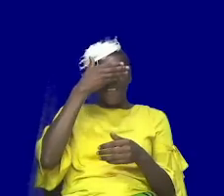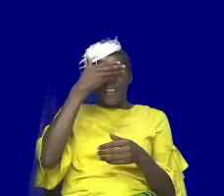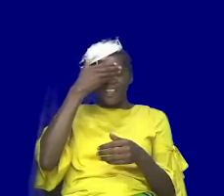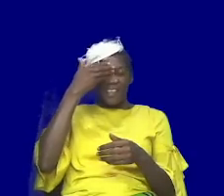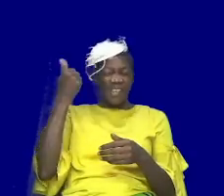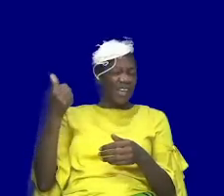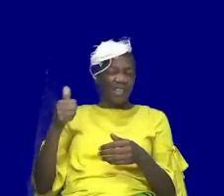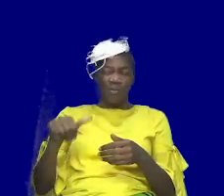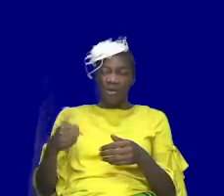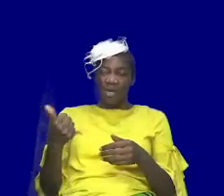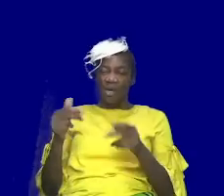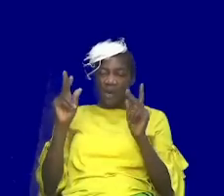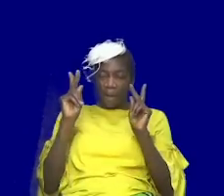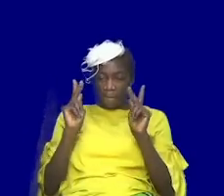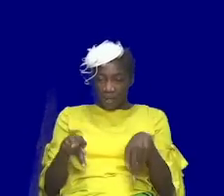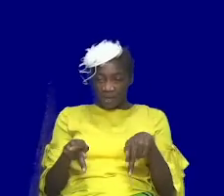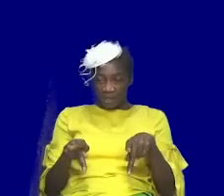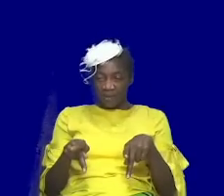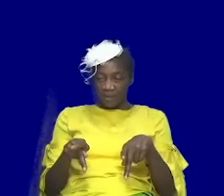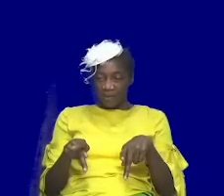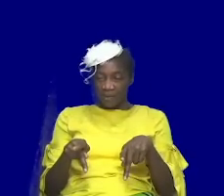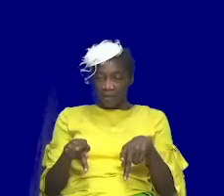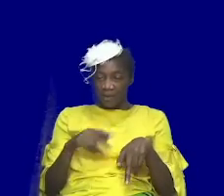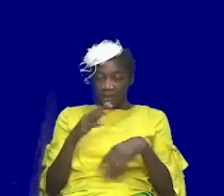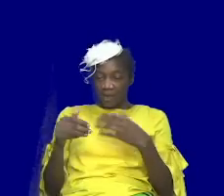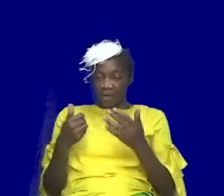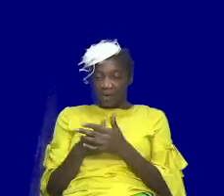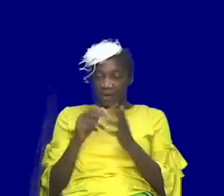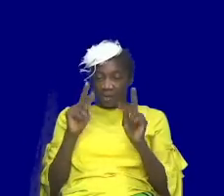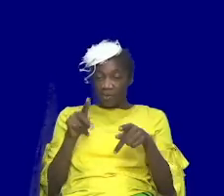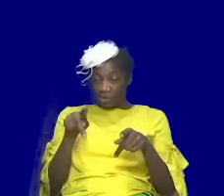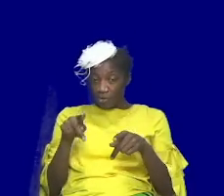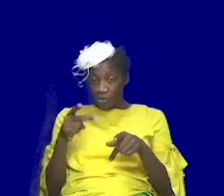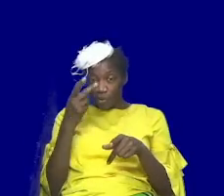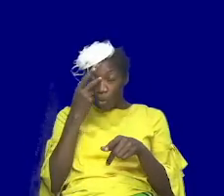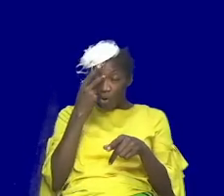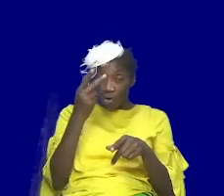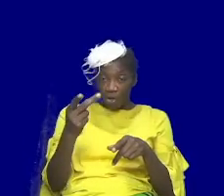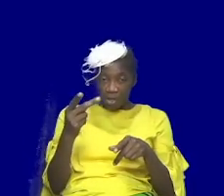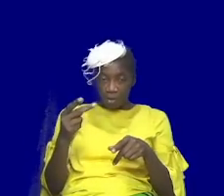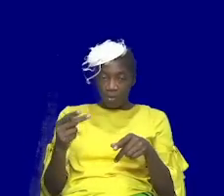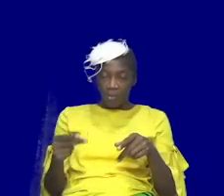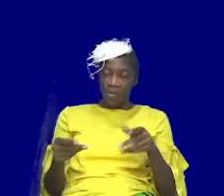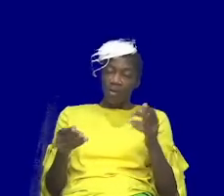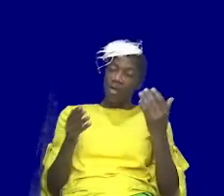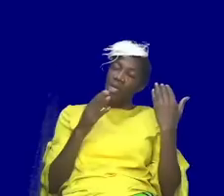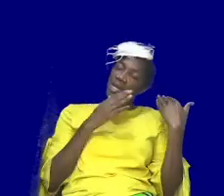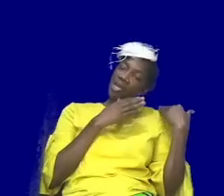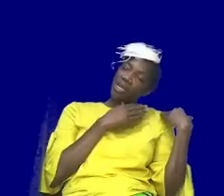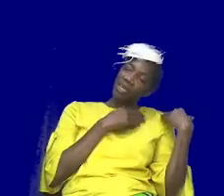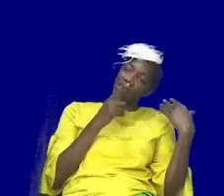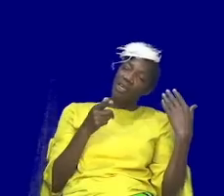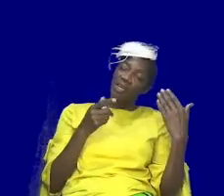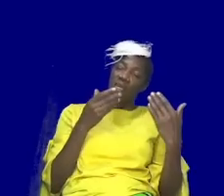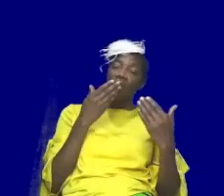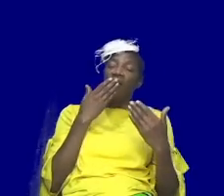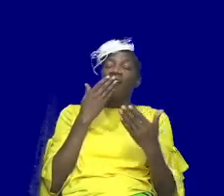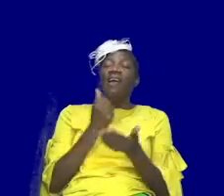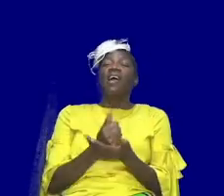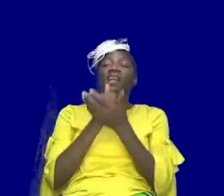those persons that you are looking to and you are leaning on now, that give you advice, whether good or